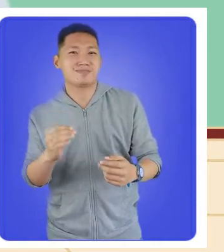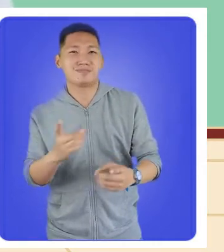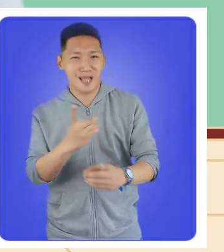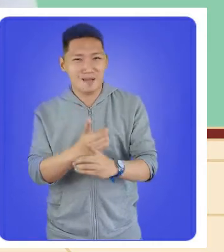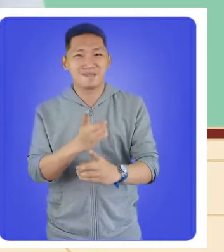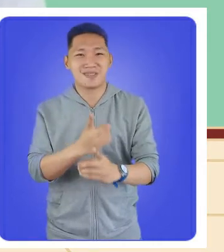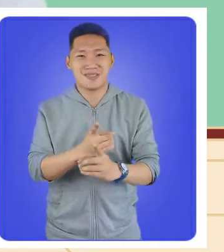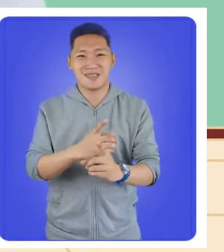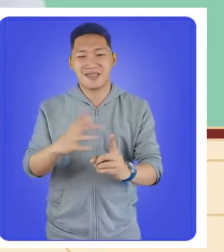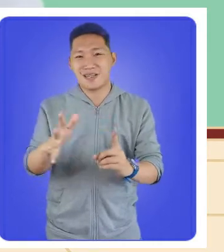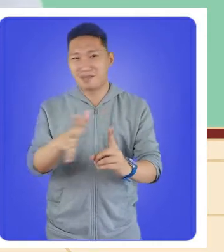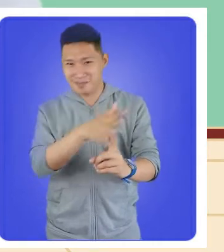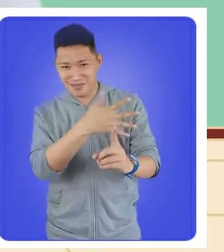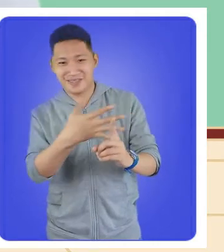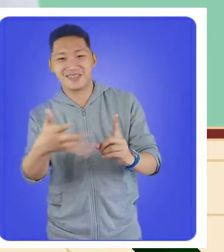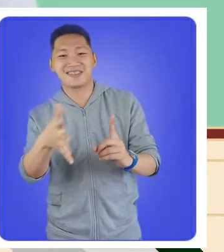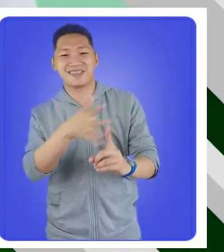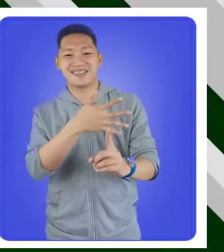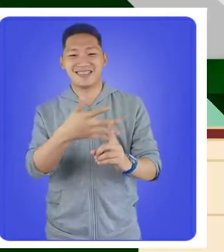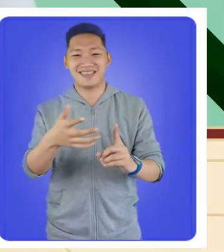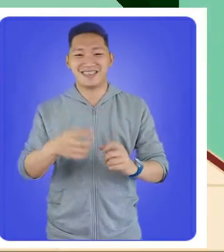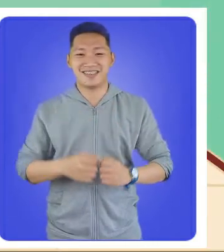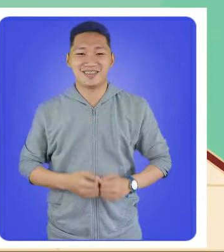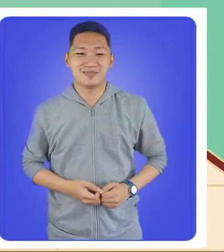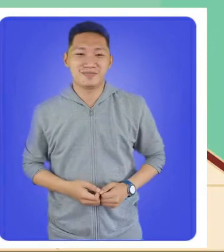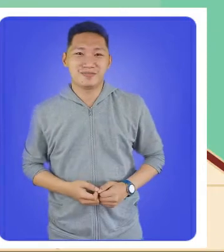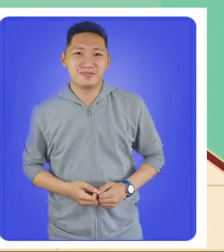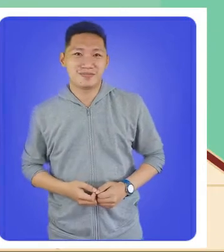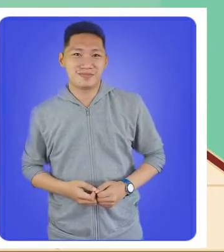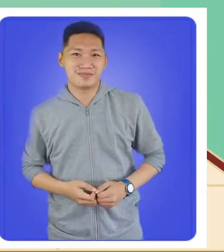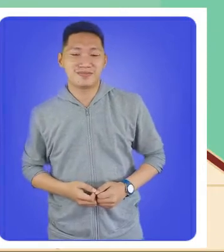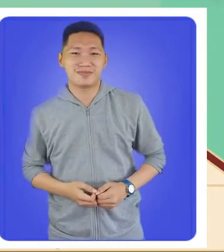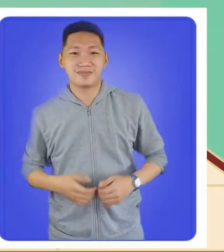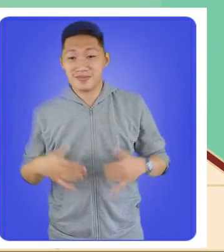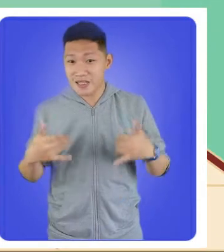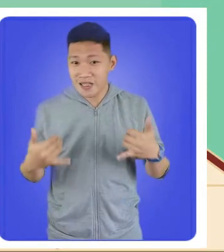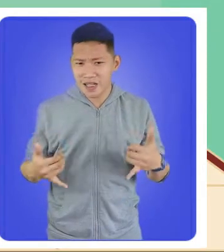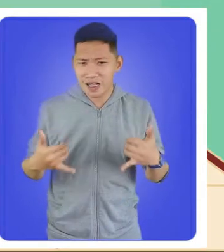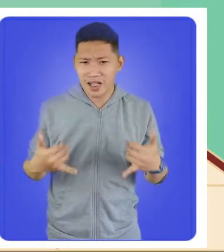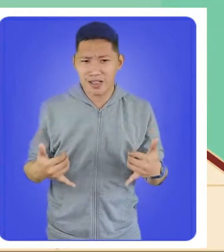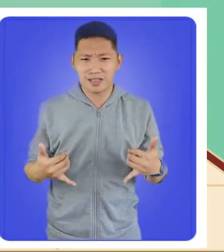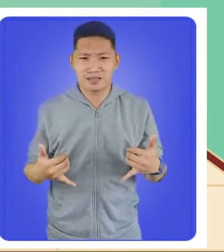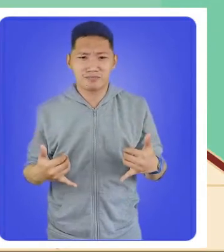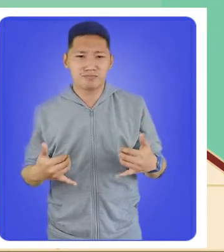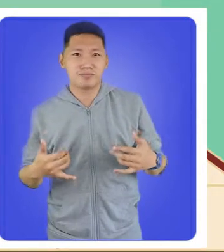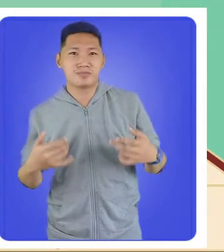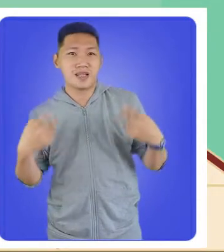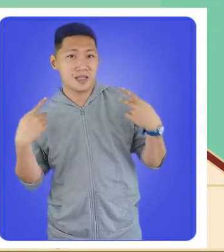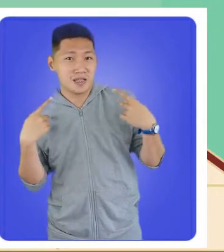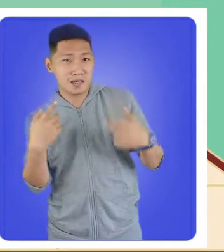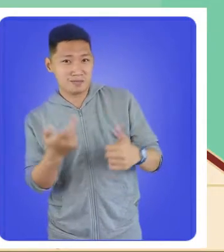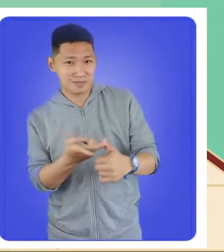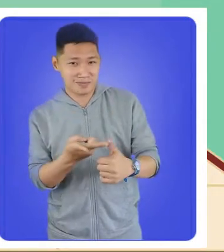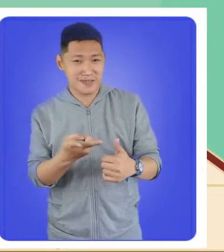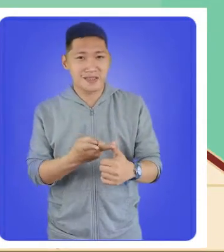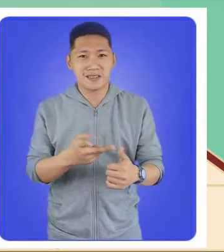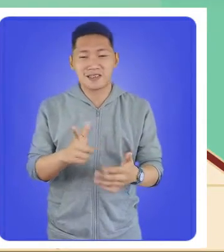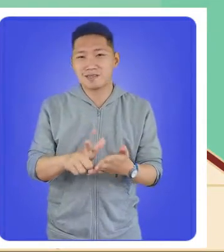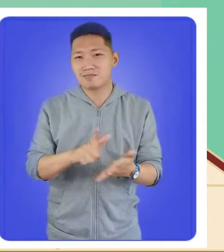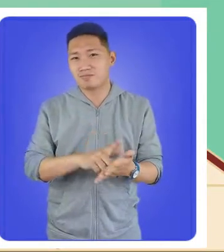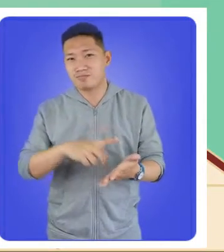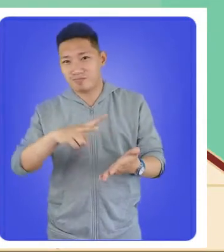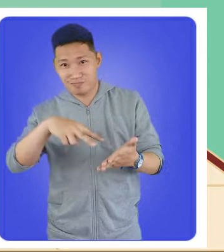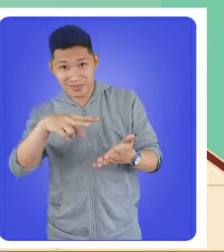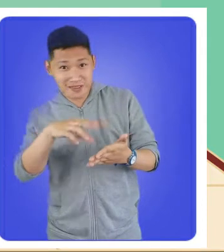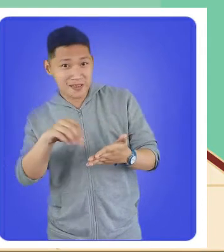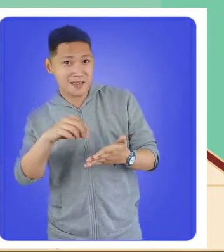it! Persuasion. This time around, we will have the second lesson for reading and writing